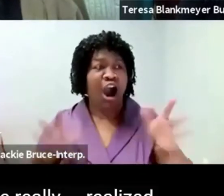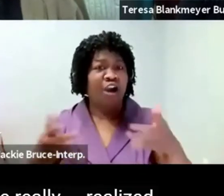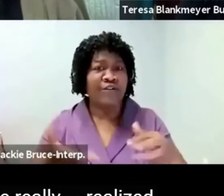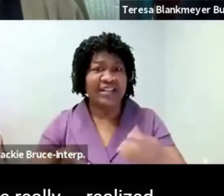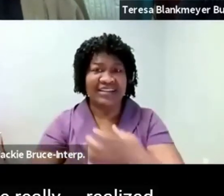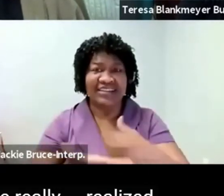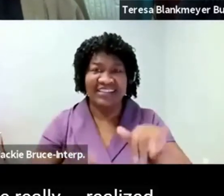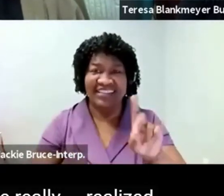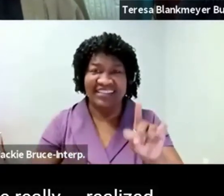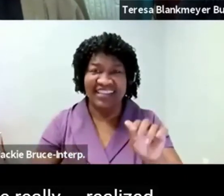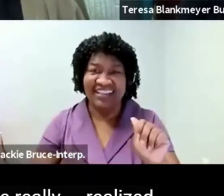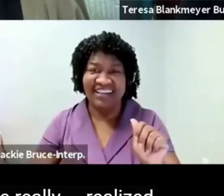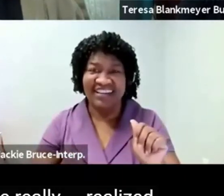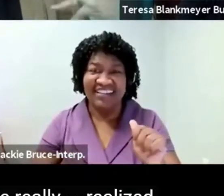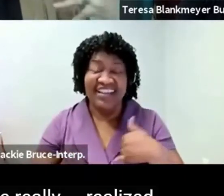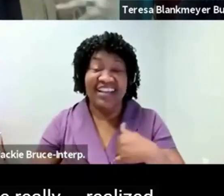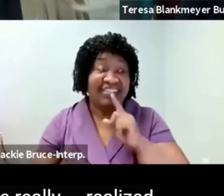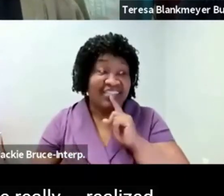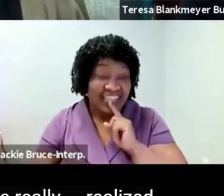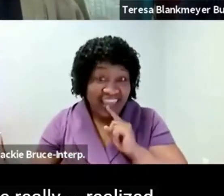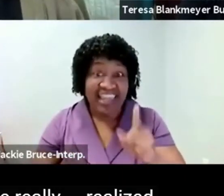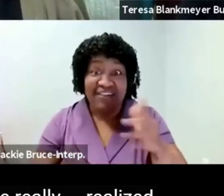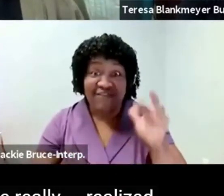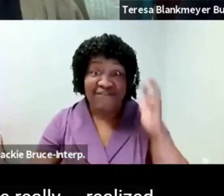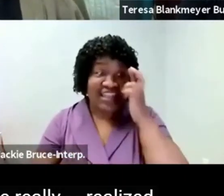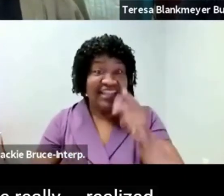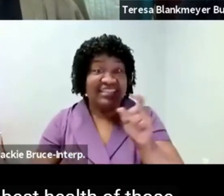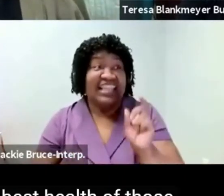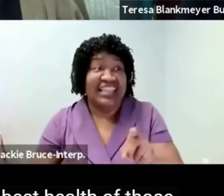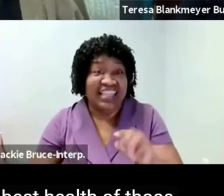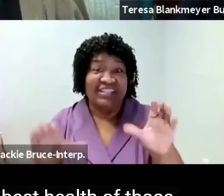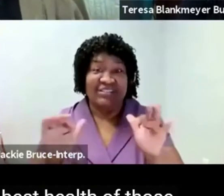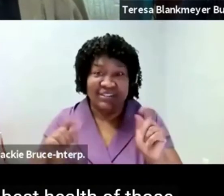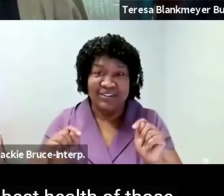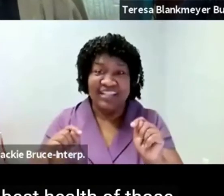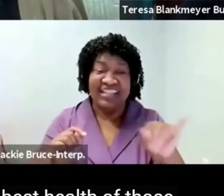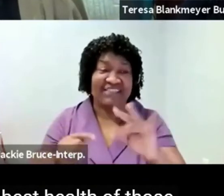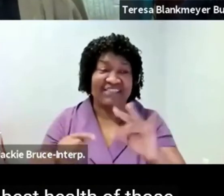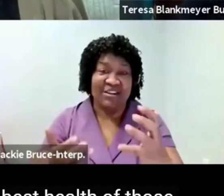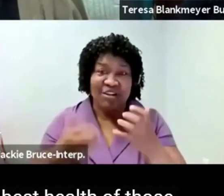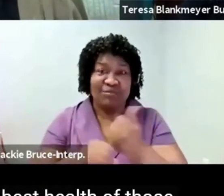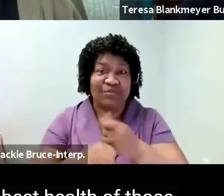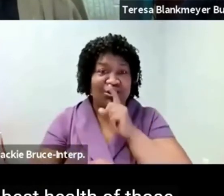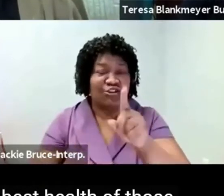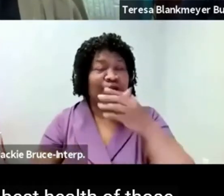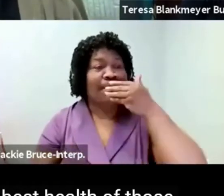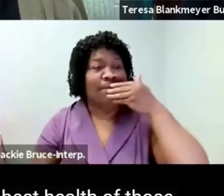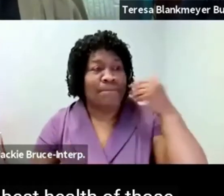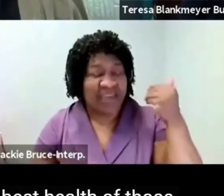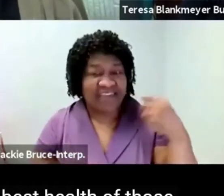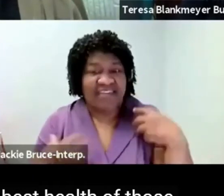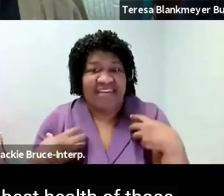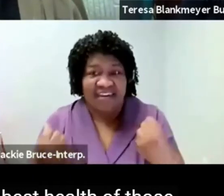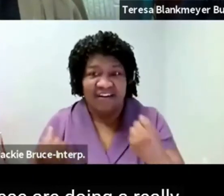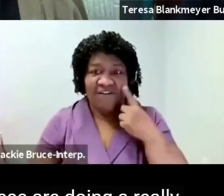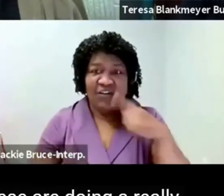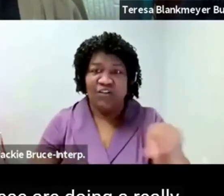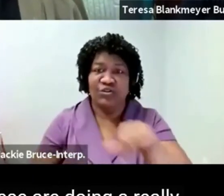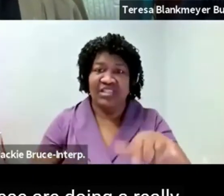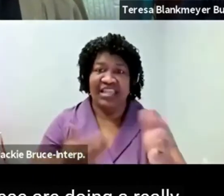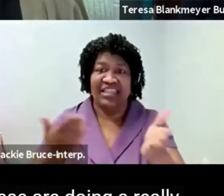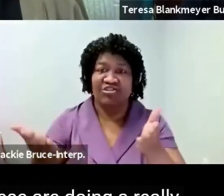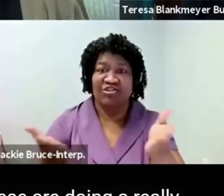data, have realized that they need to do so in order to ensure the best health of those that they